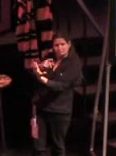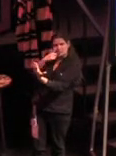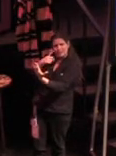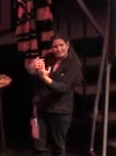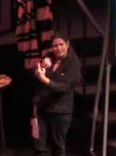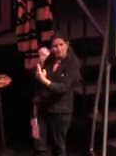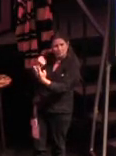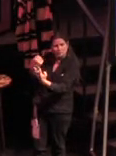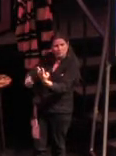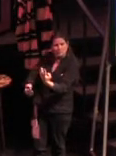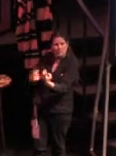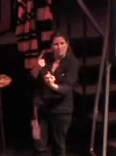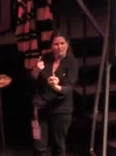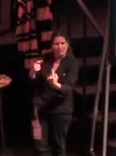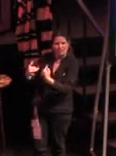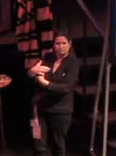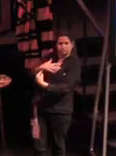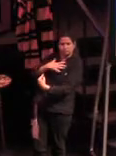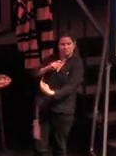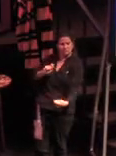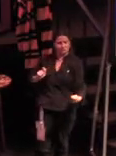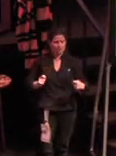That's what changed the game for me.